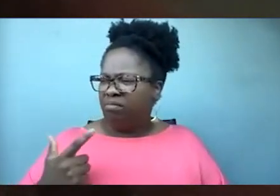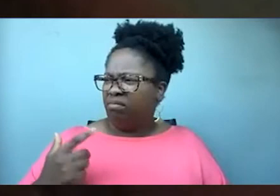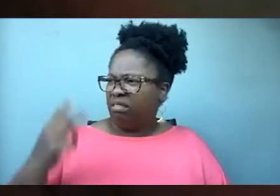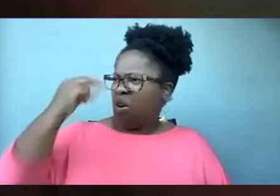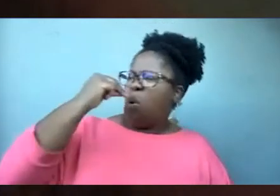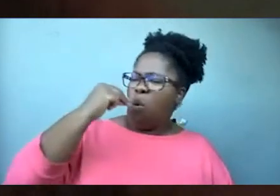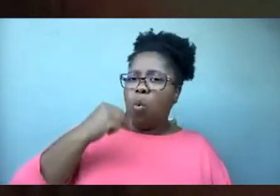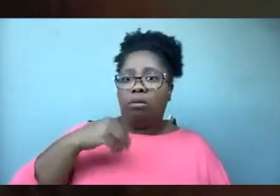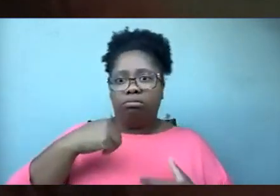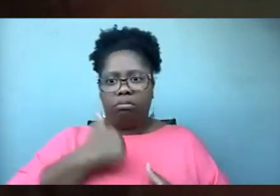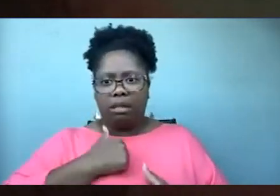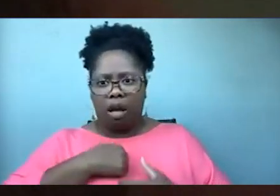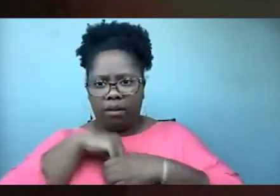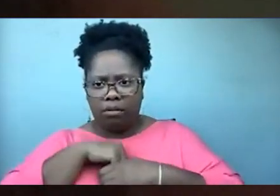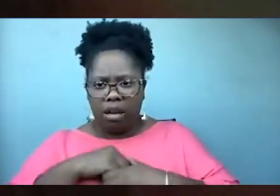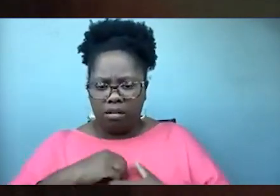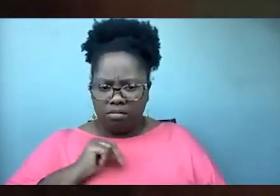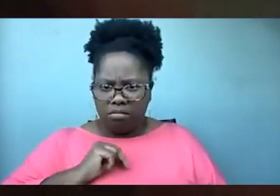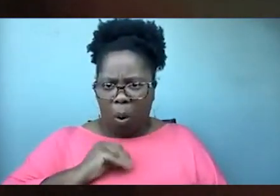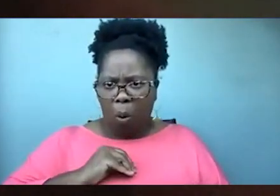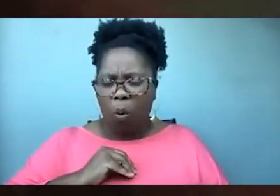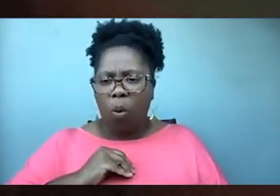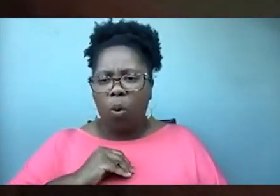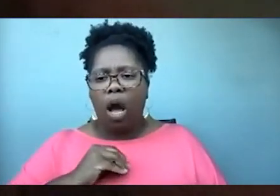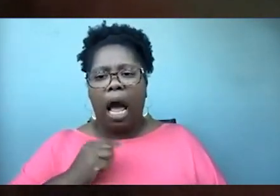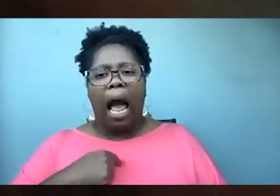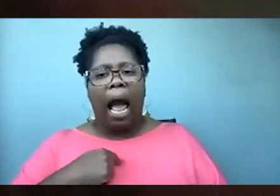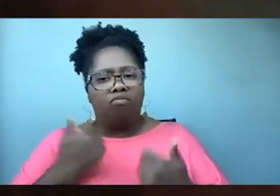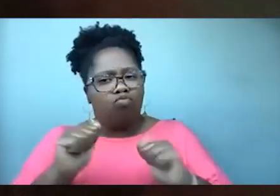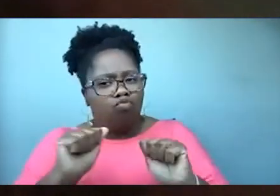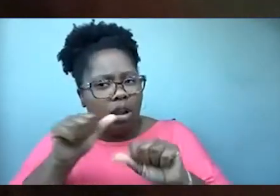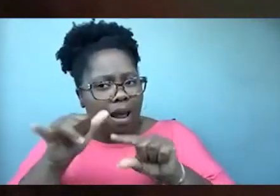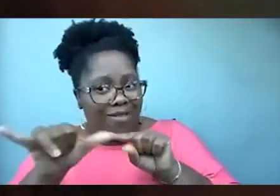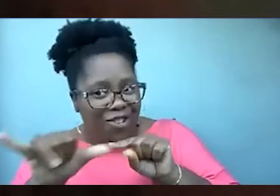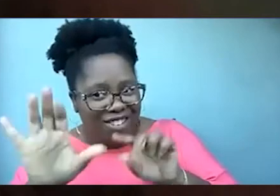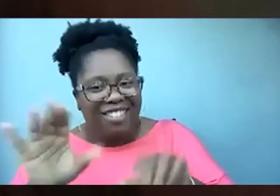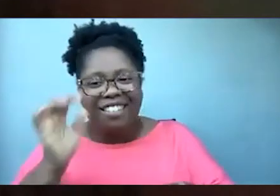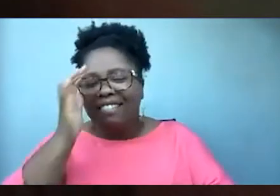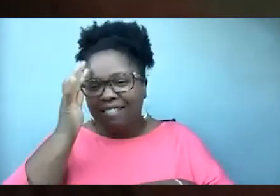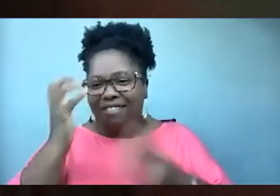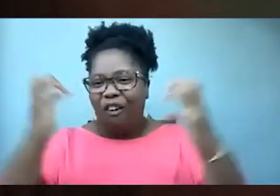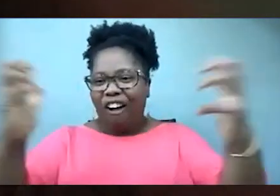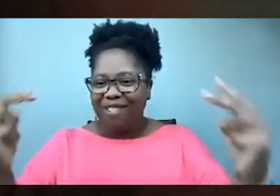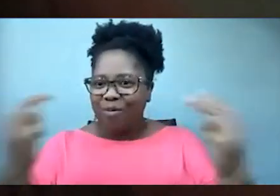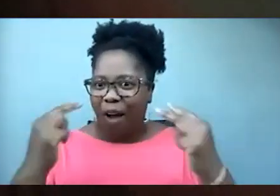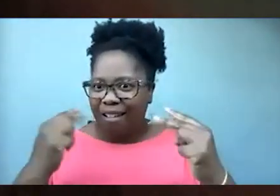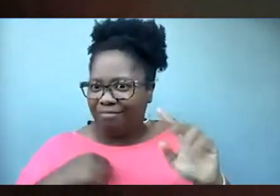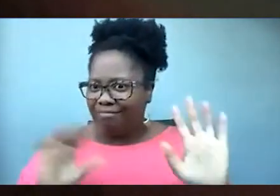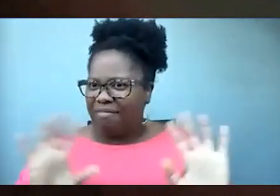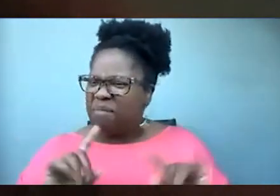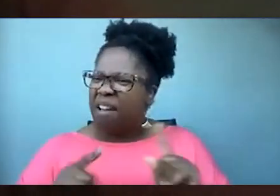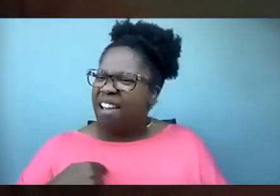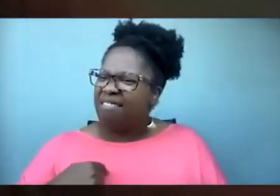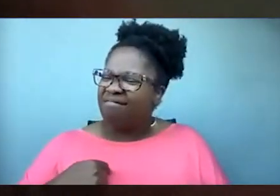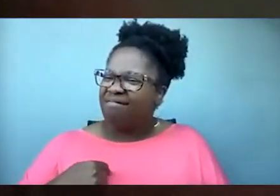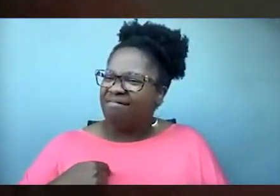But yeah, no, yeah, I can do this, and I'll make it happen. And like I